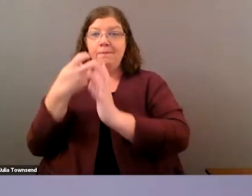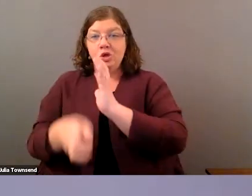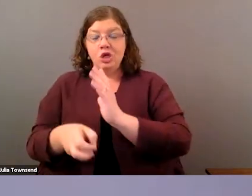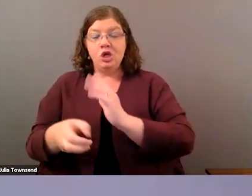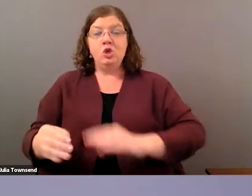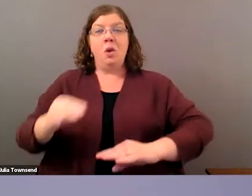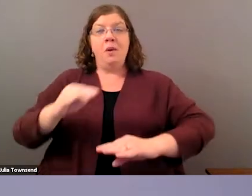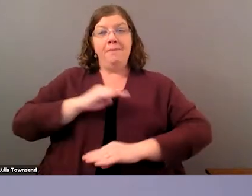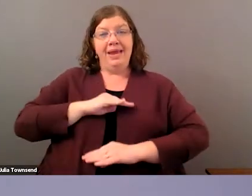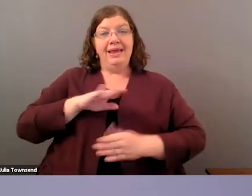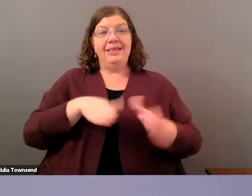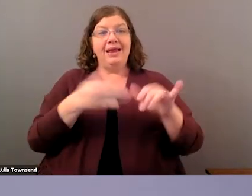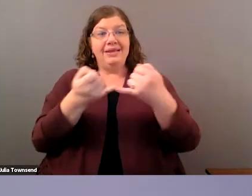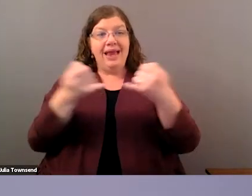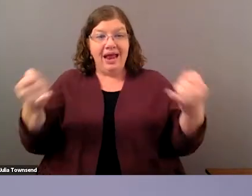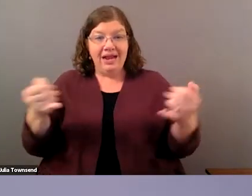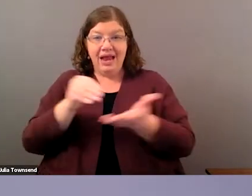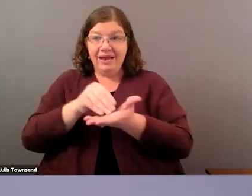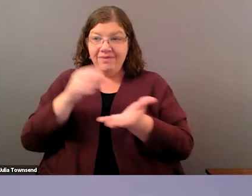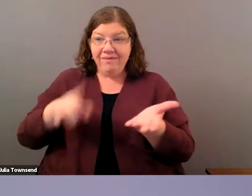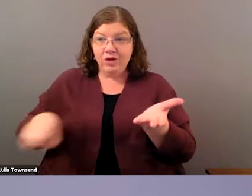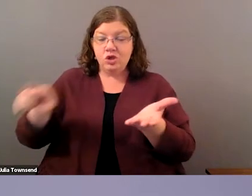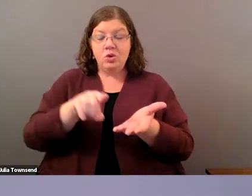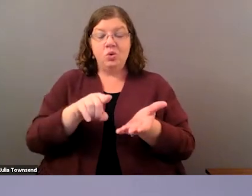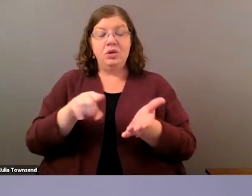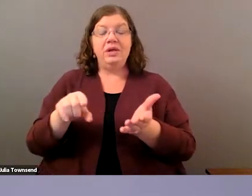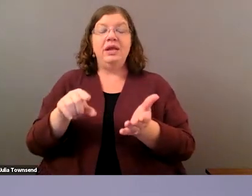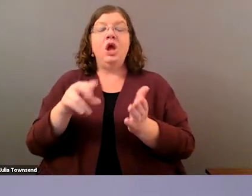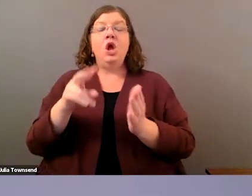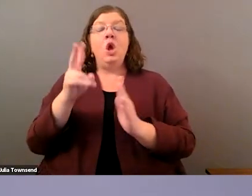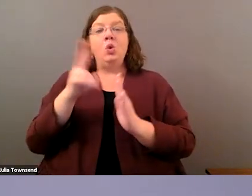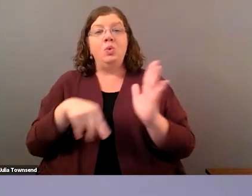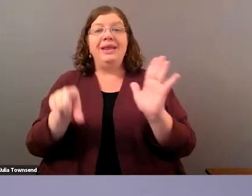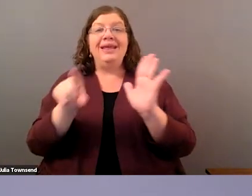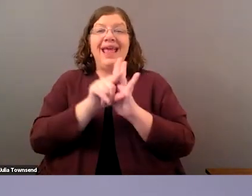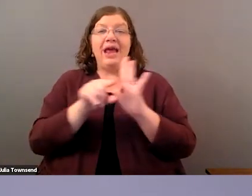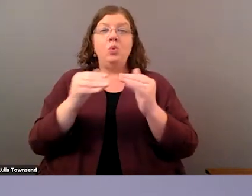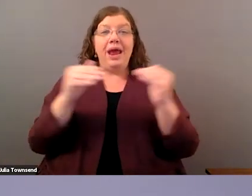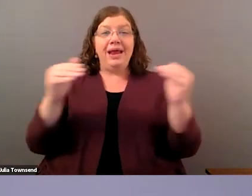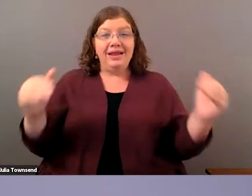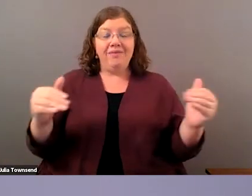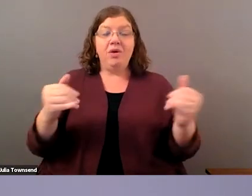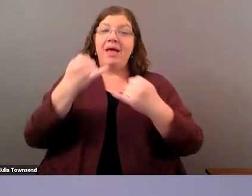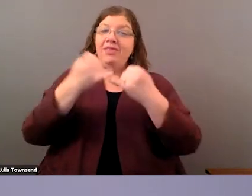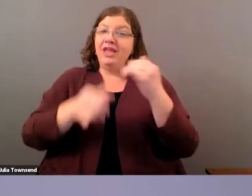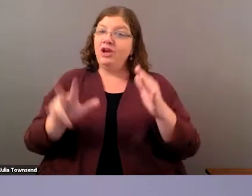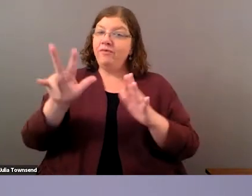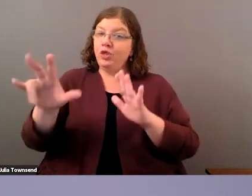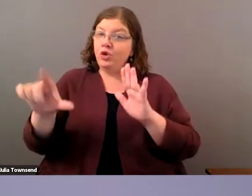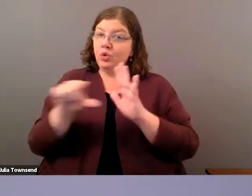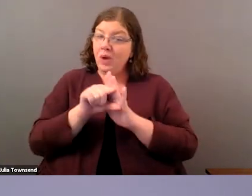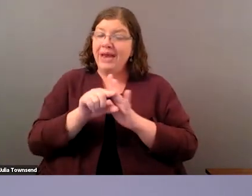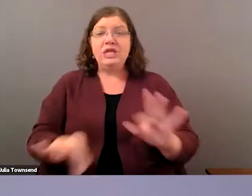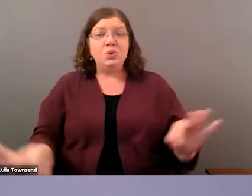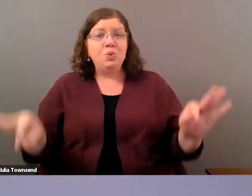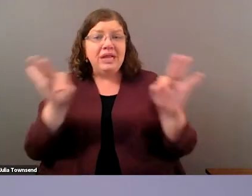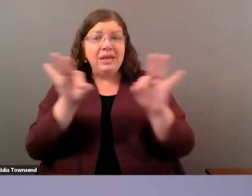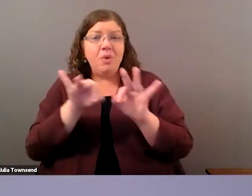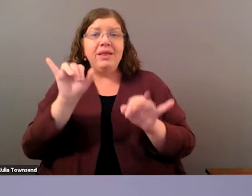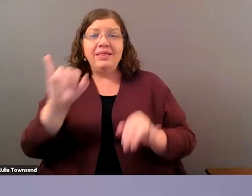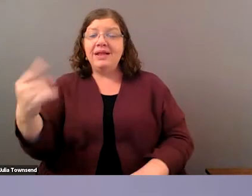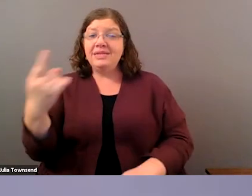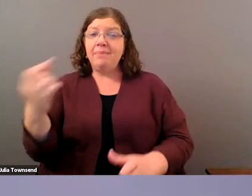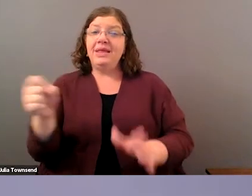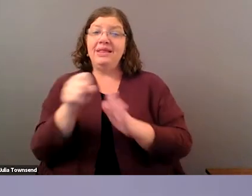milestone of having students at grade level by end of 3rd grade, which is really important. And it is something that the state of